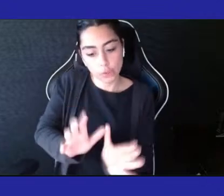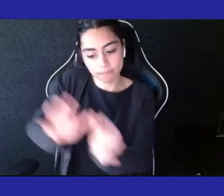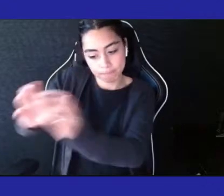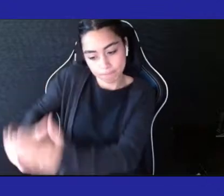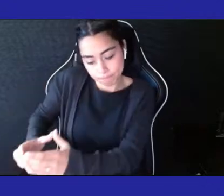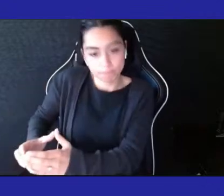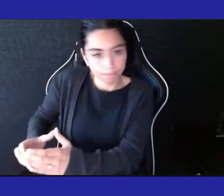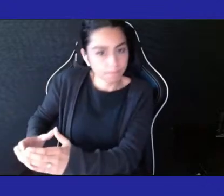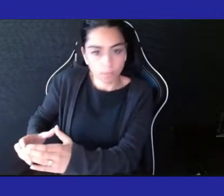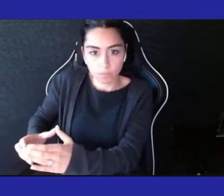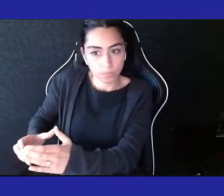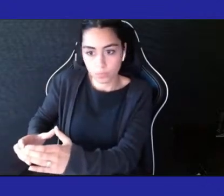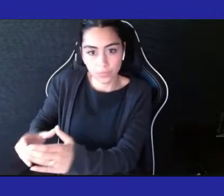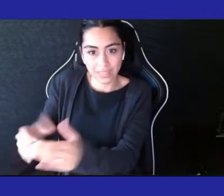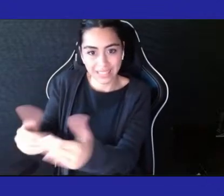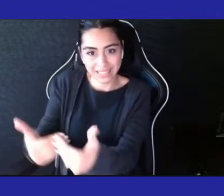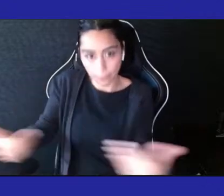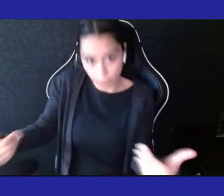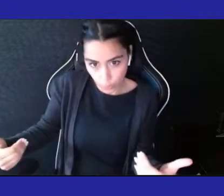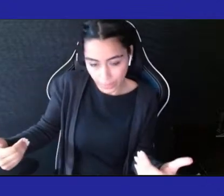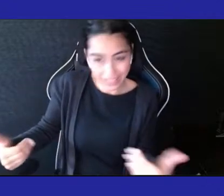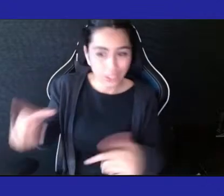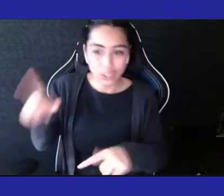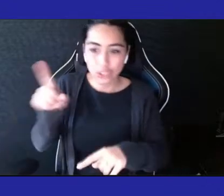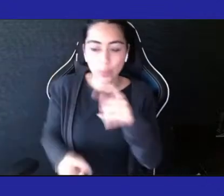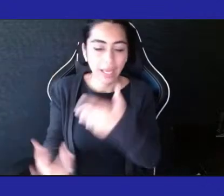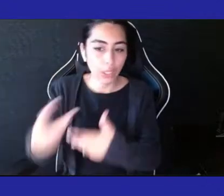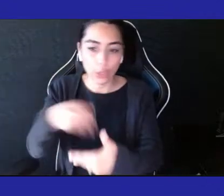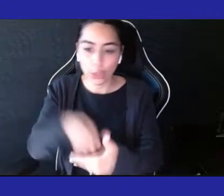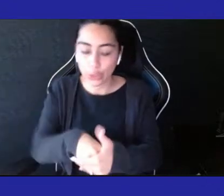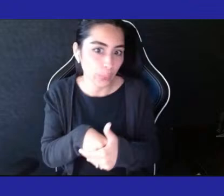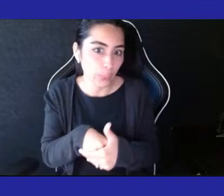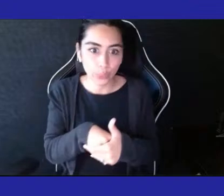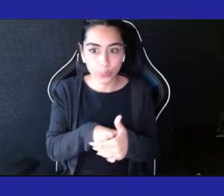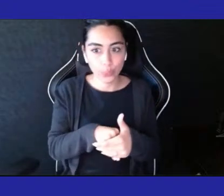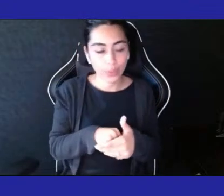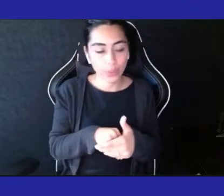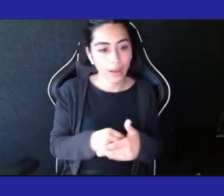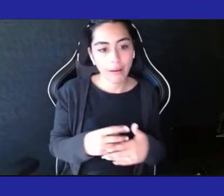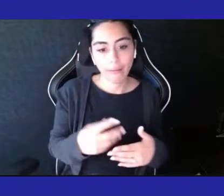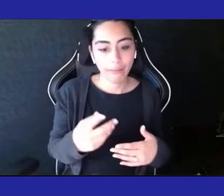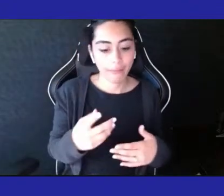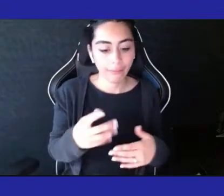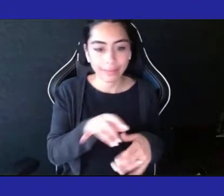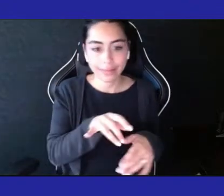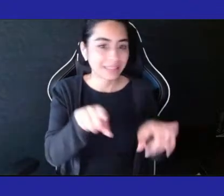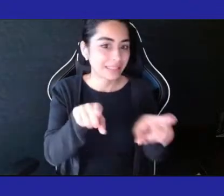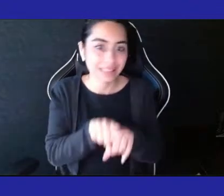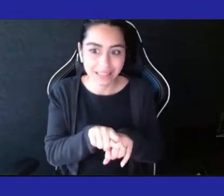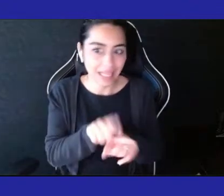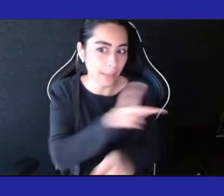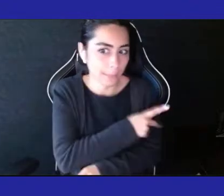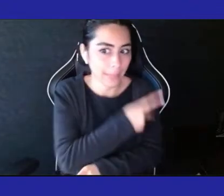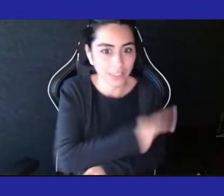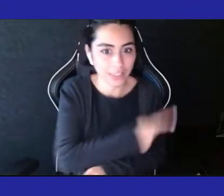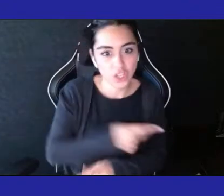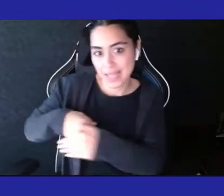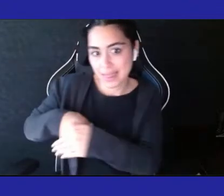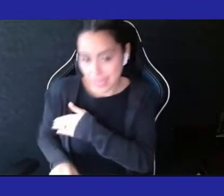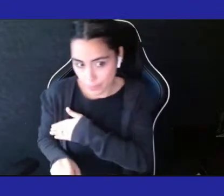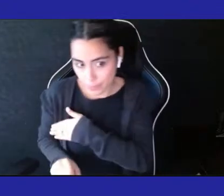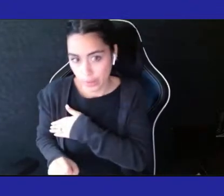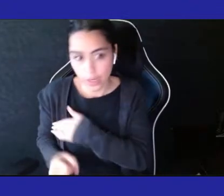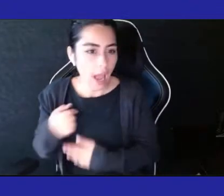an adult there. You can't put a med surge person in a labor and delivery, and we're not having any occupancy issues in